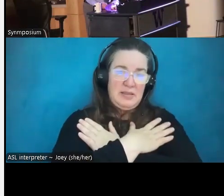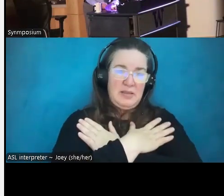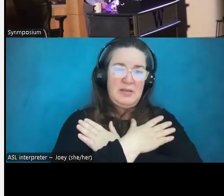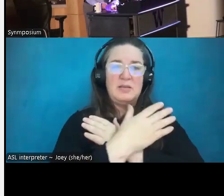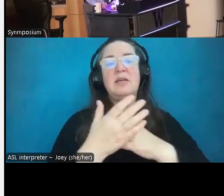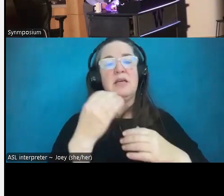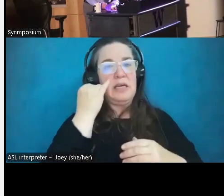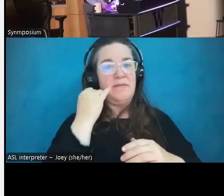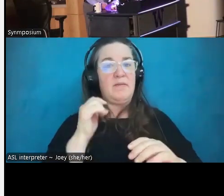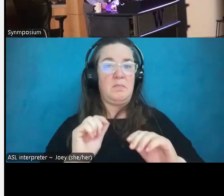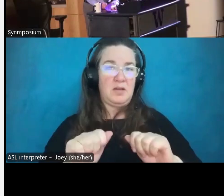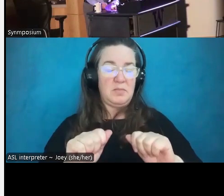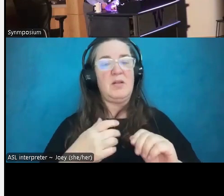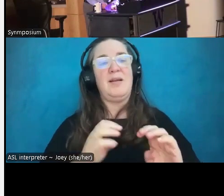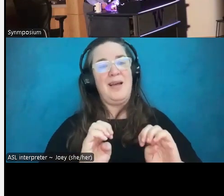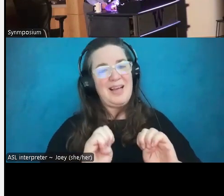great referral.